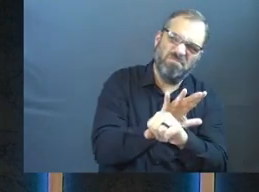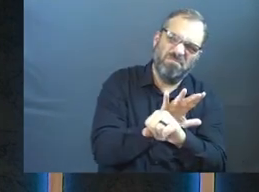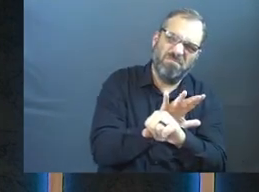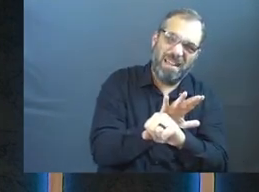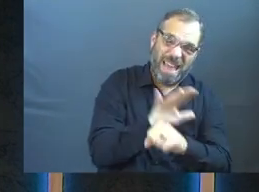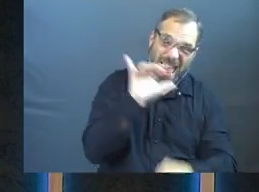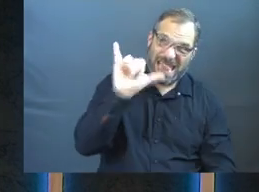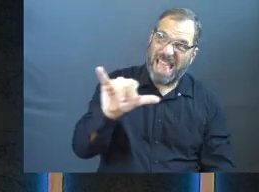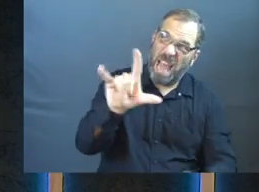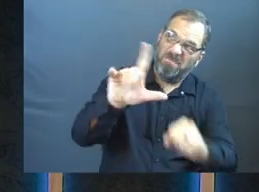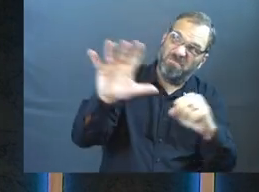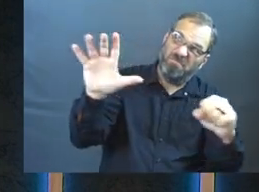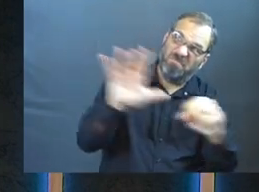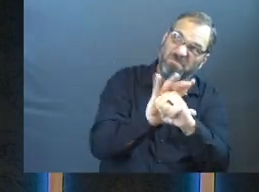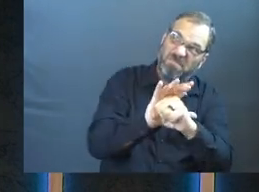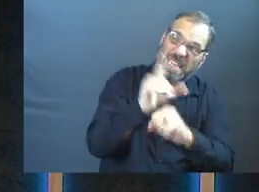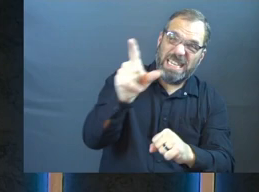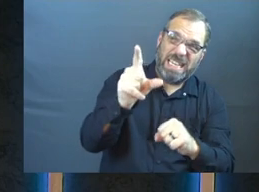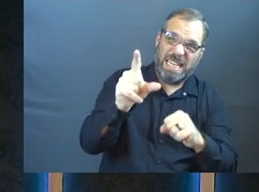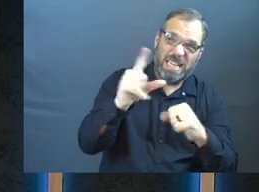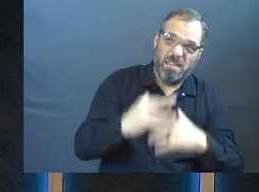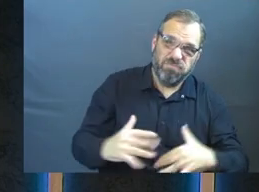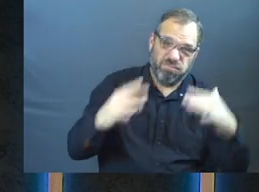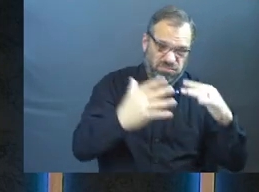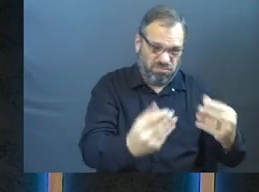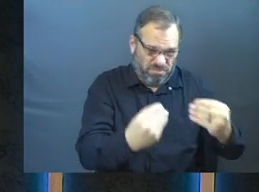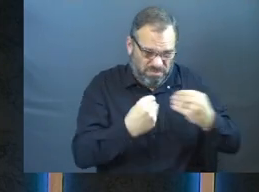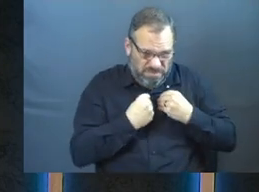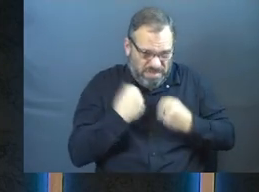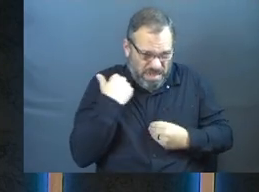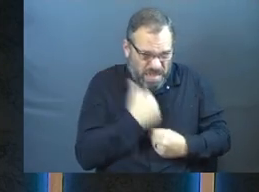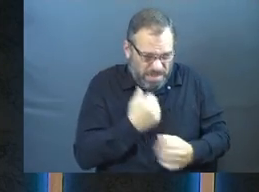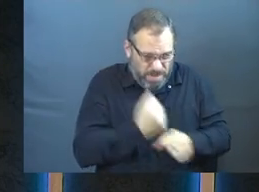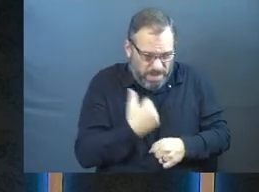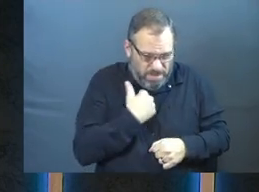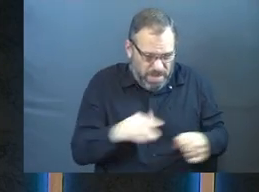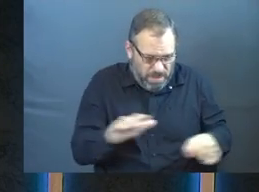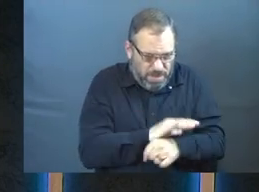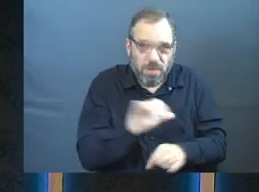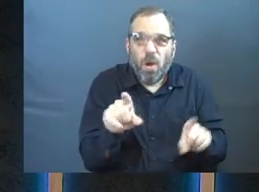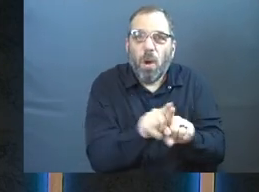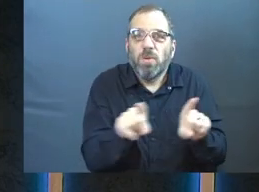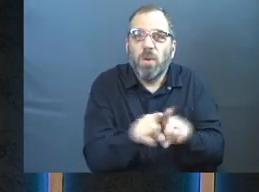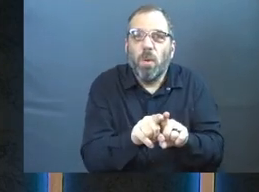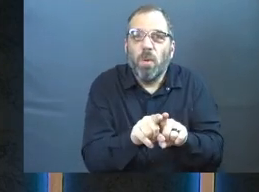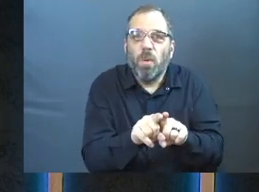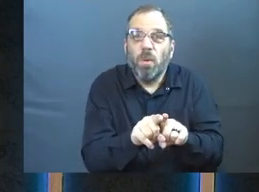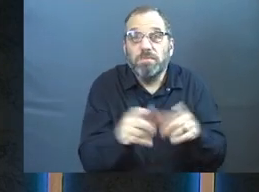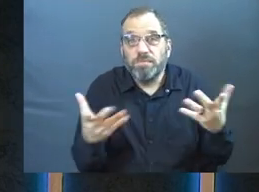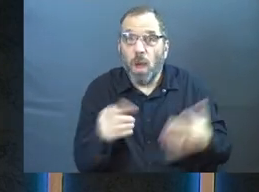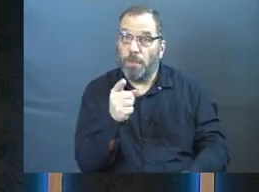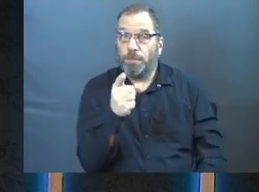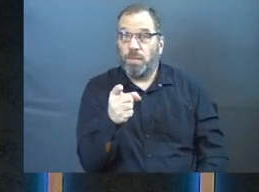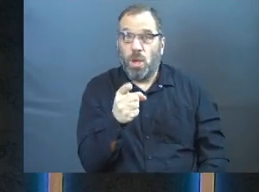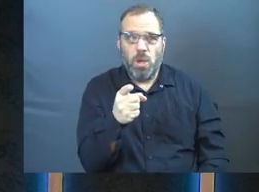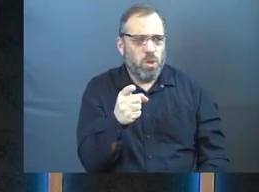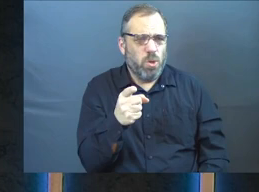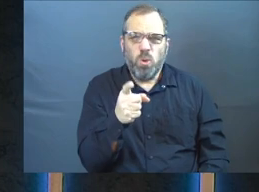And out of that fullness, see, he overflowed to us, and he makes us complete as well. So you